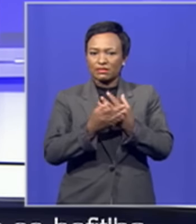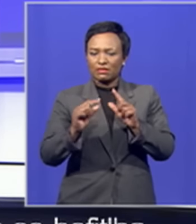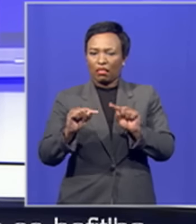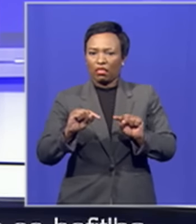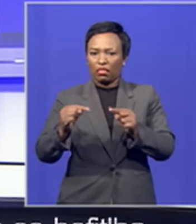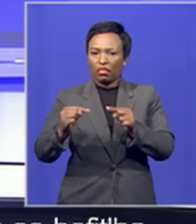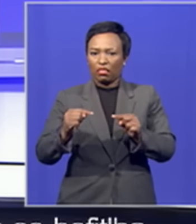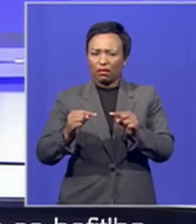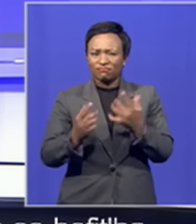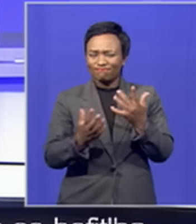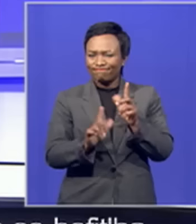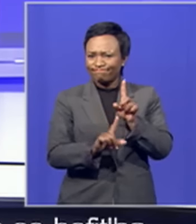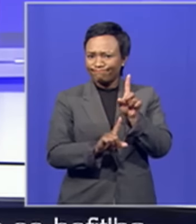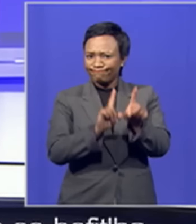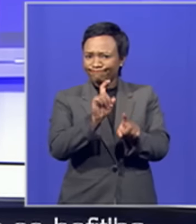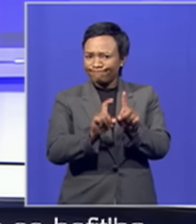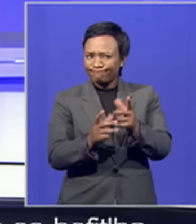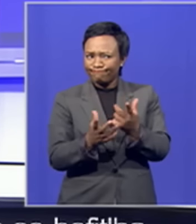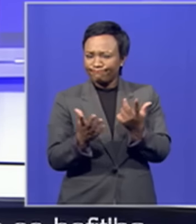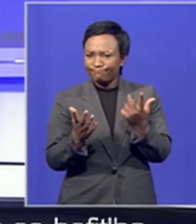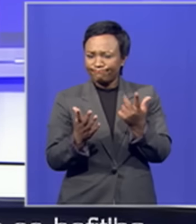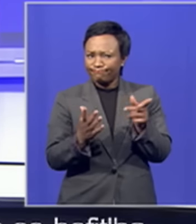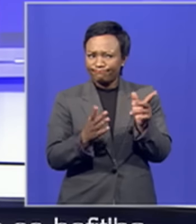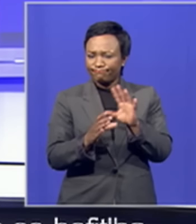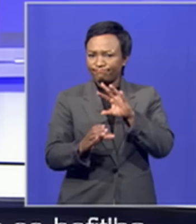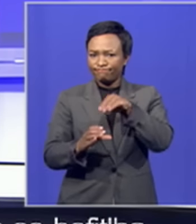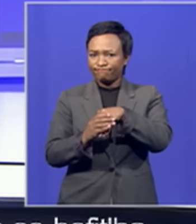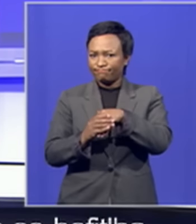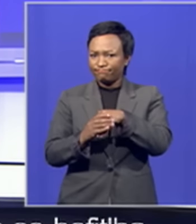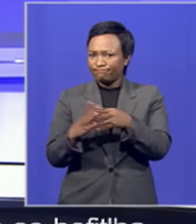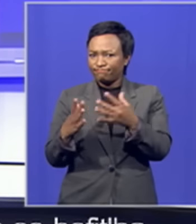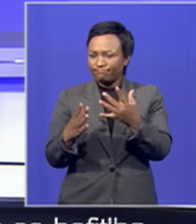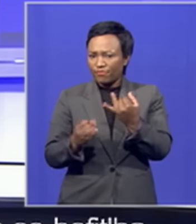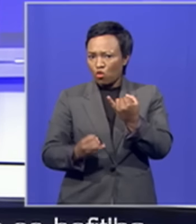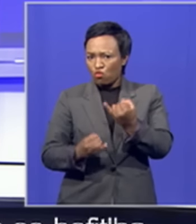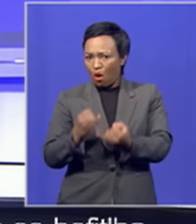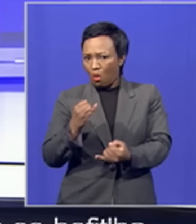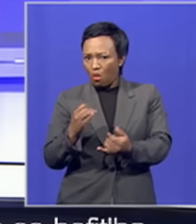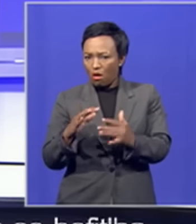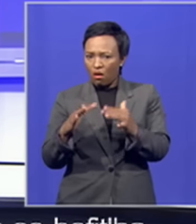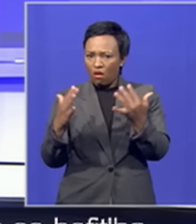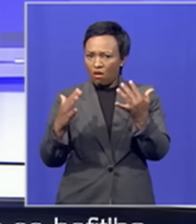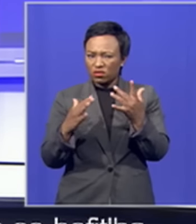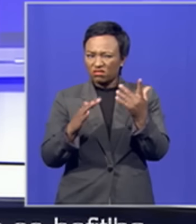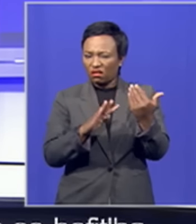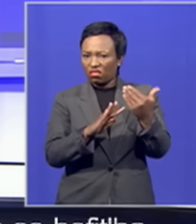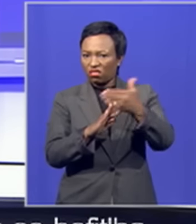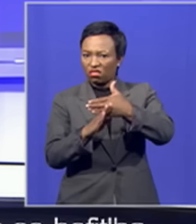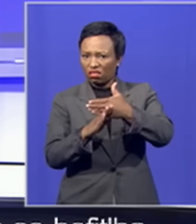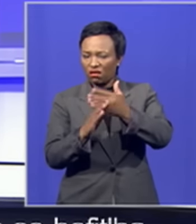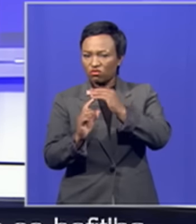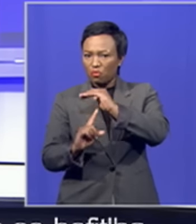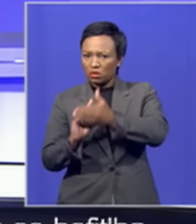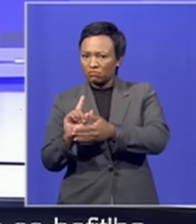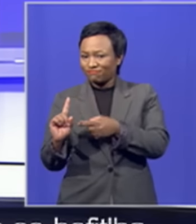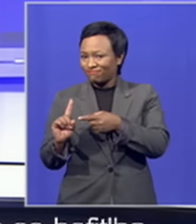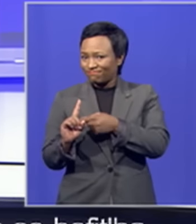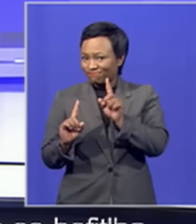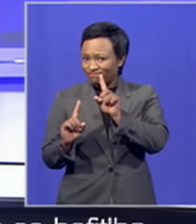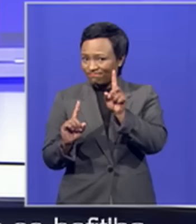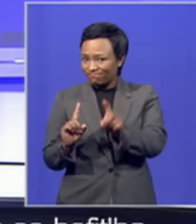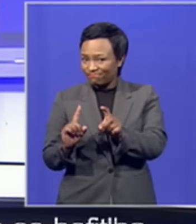runyang dipotso tsa gore a mme seabe sa bone se ne se sena molato kgotsa e ne le go itshunyanko go sireletsa Molefe.